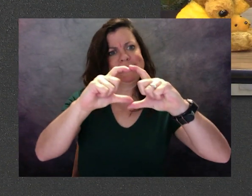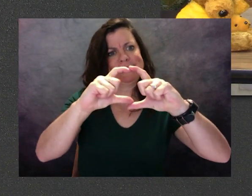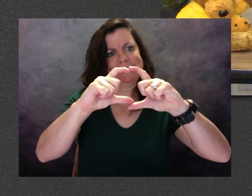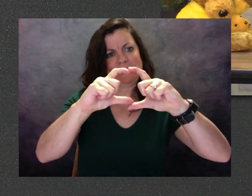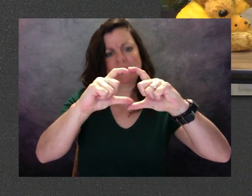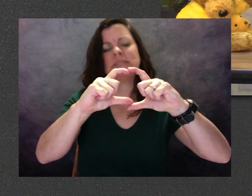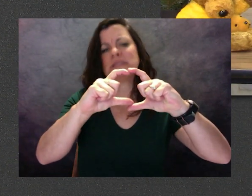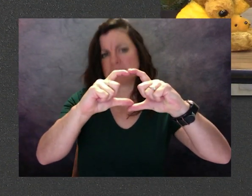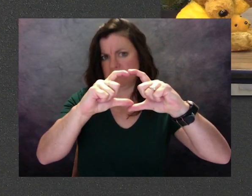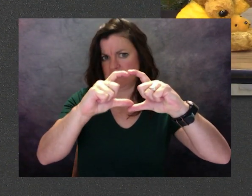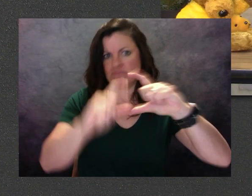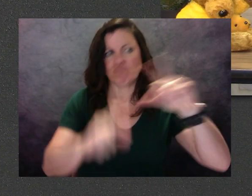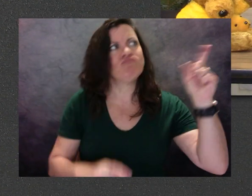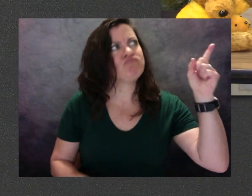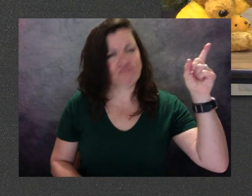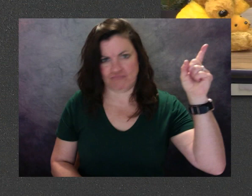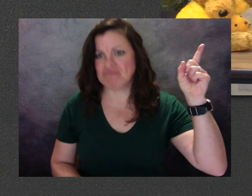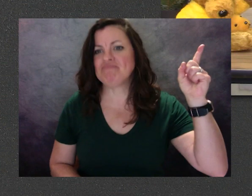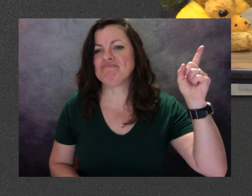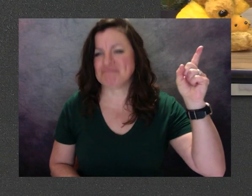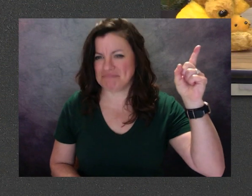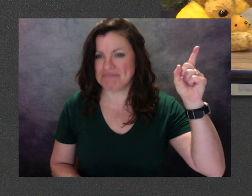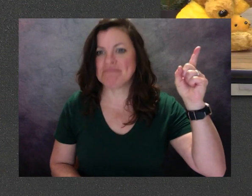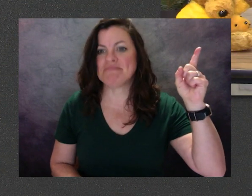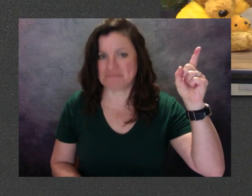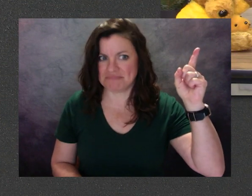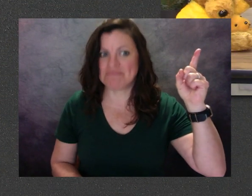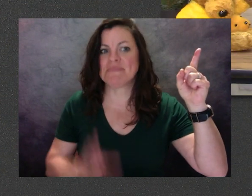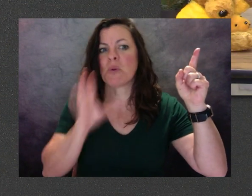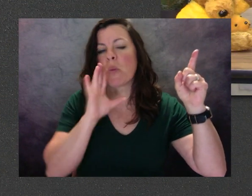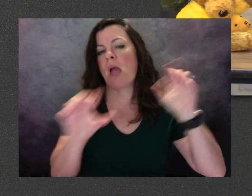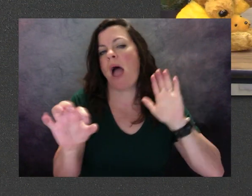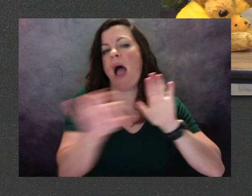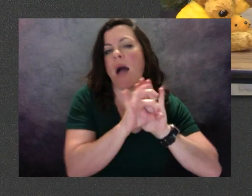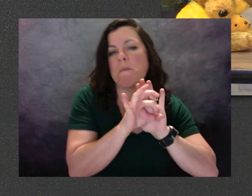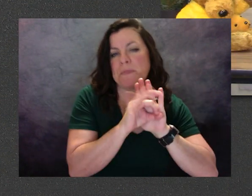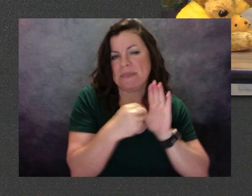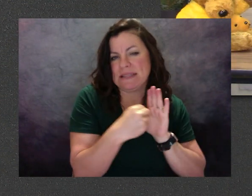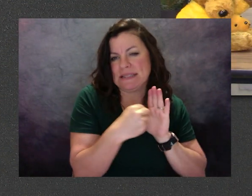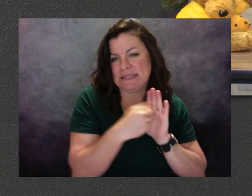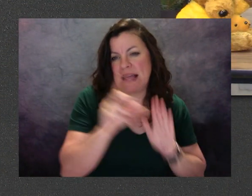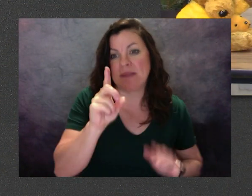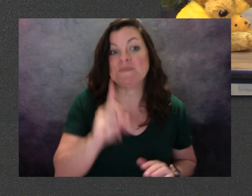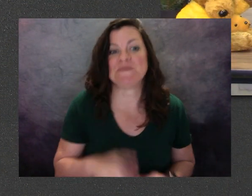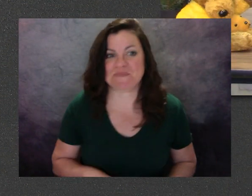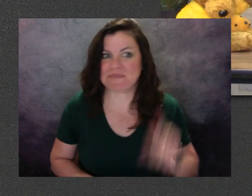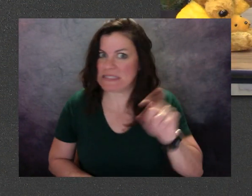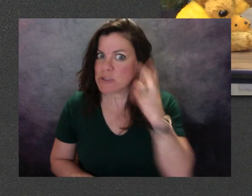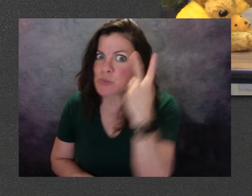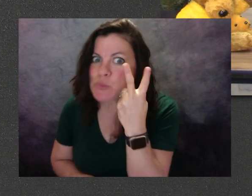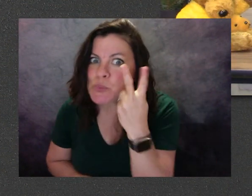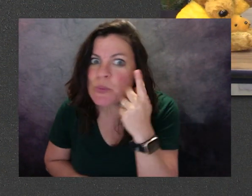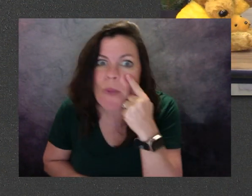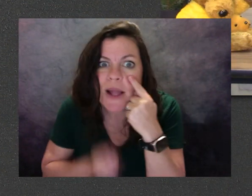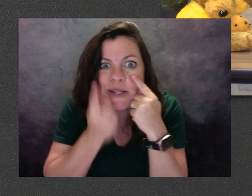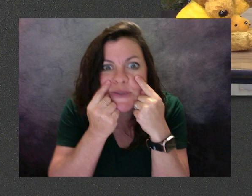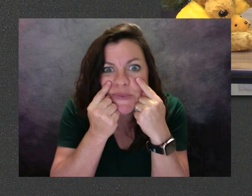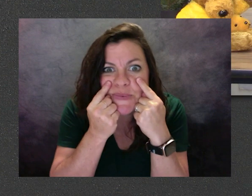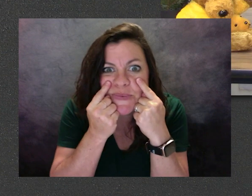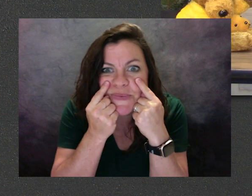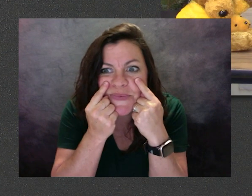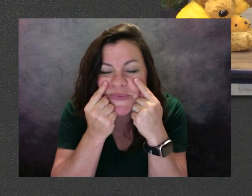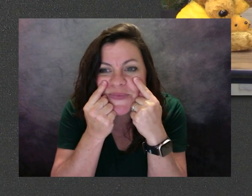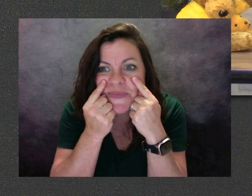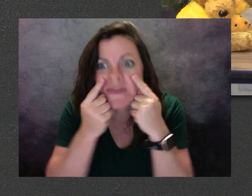big, I think. And we need 2 of them because we need to make sure our frog has 2 eyes, right? We have 2 eyes, right? 1,